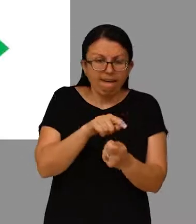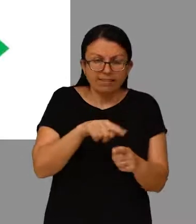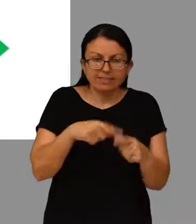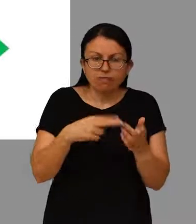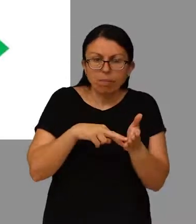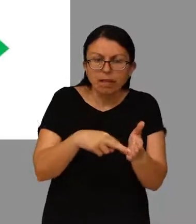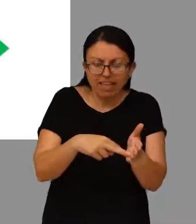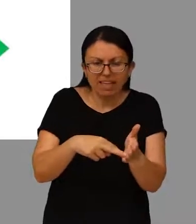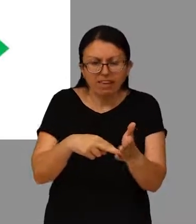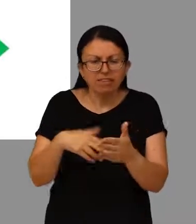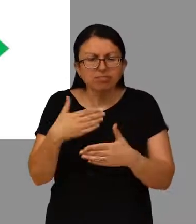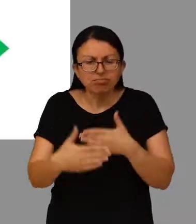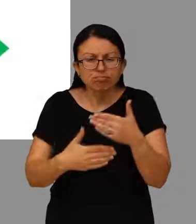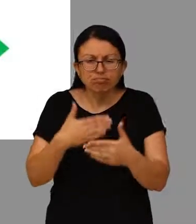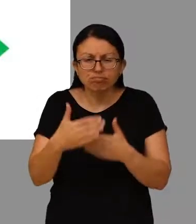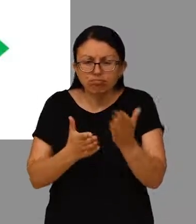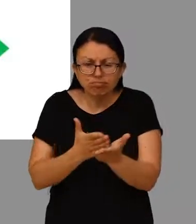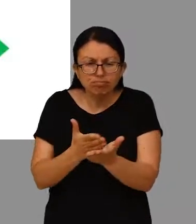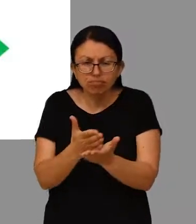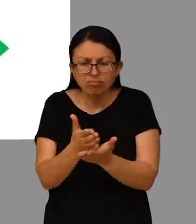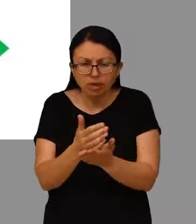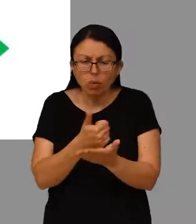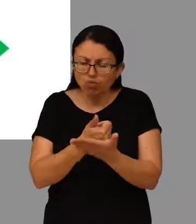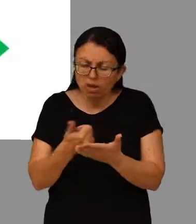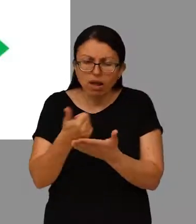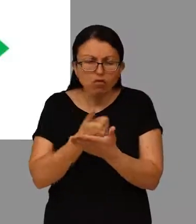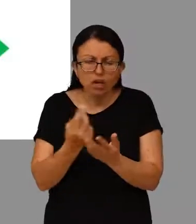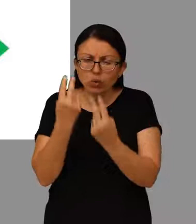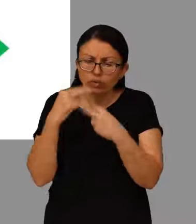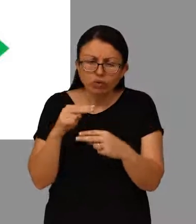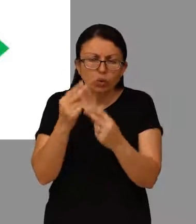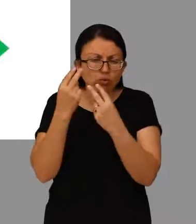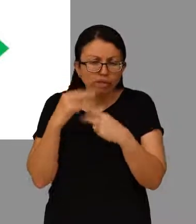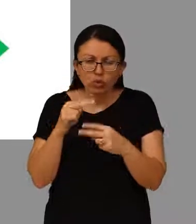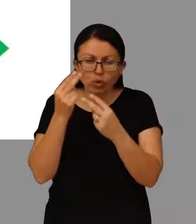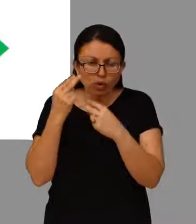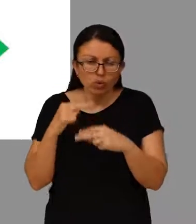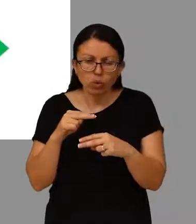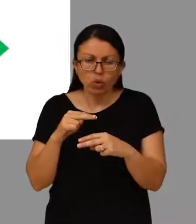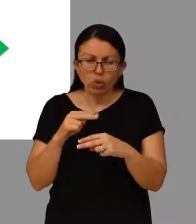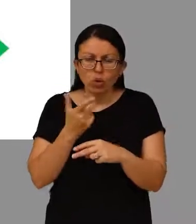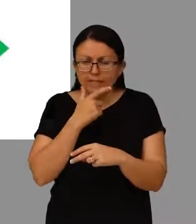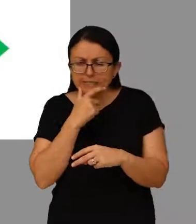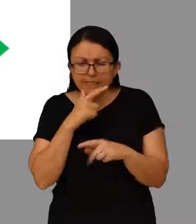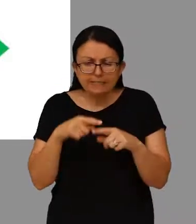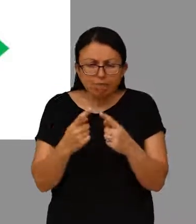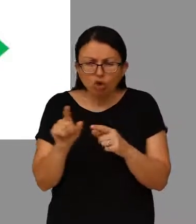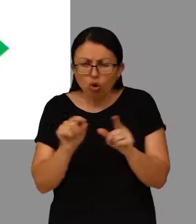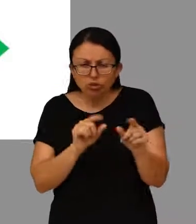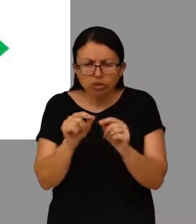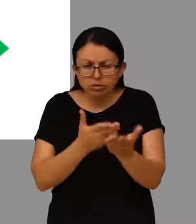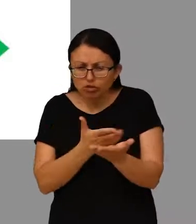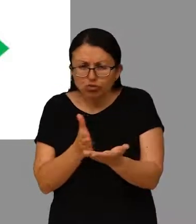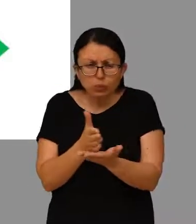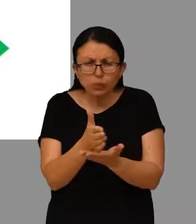anticipated originally. So throughout your treatment, there will be regular reviews, and we'll look at all the options as we go